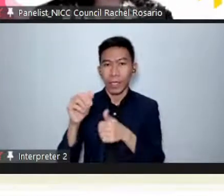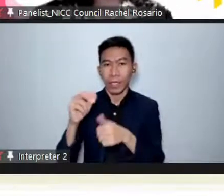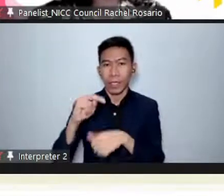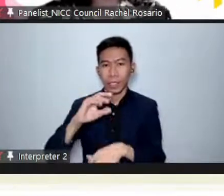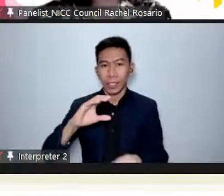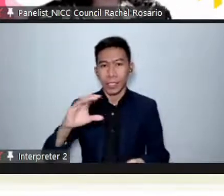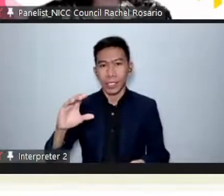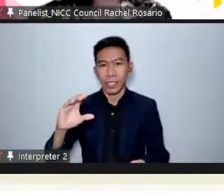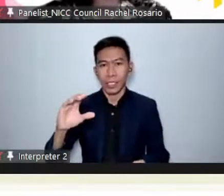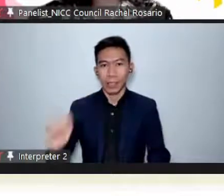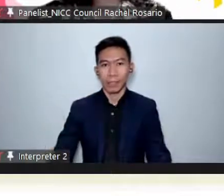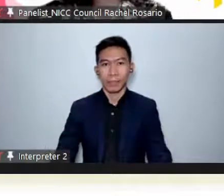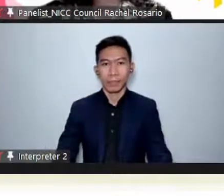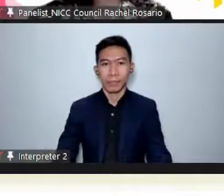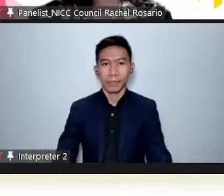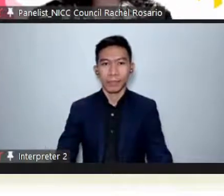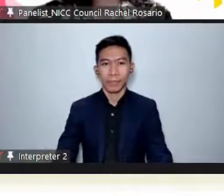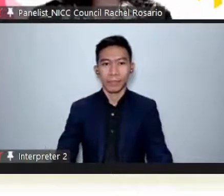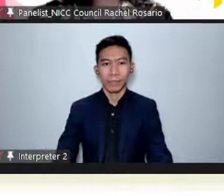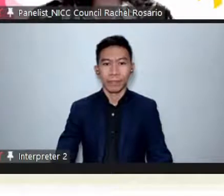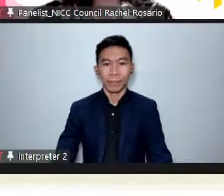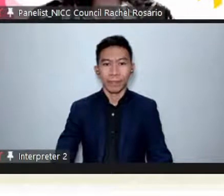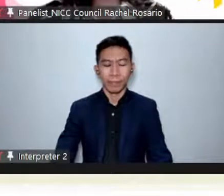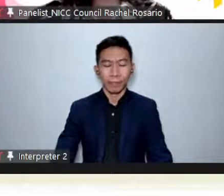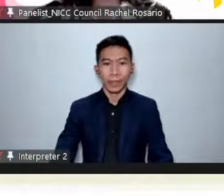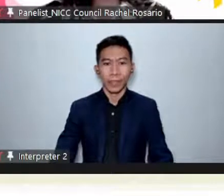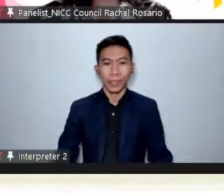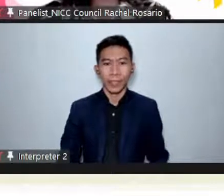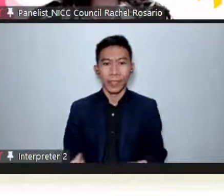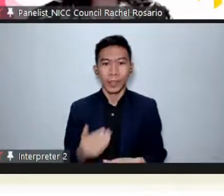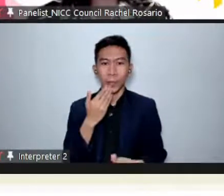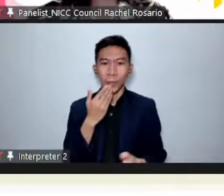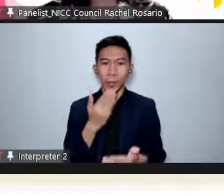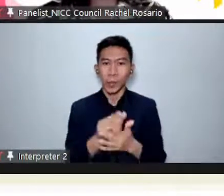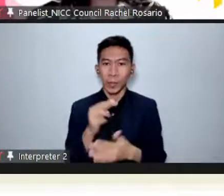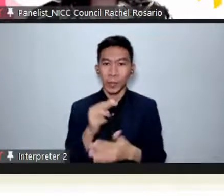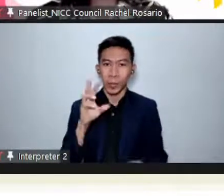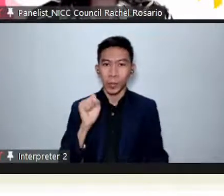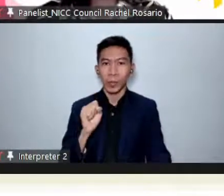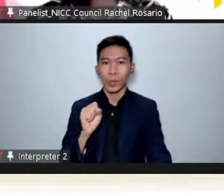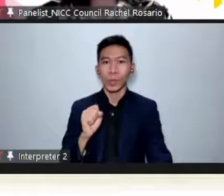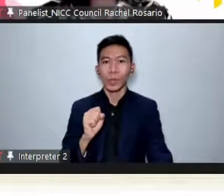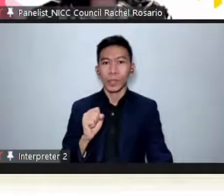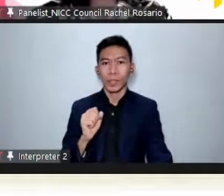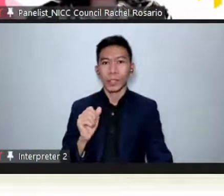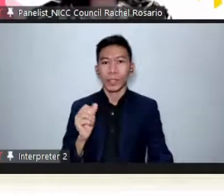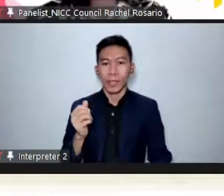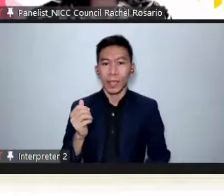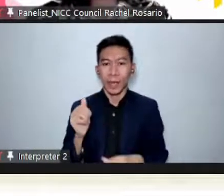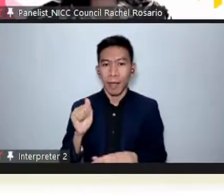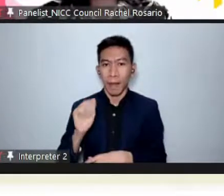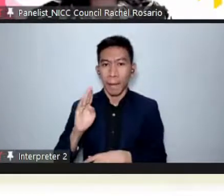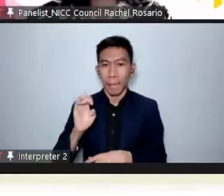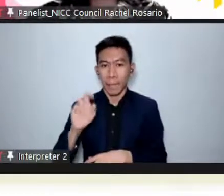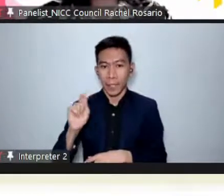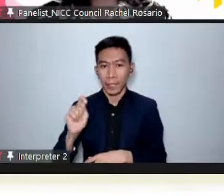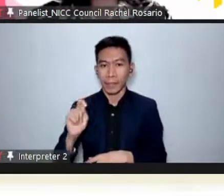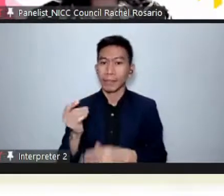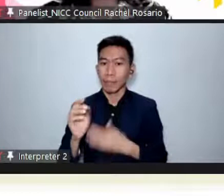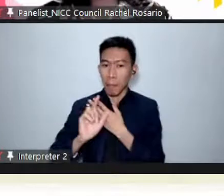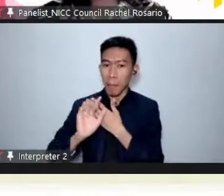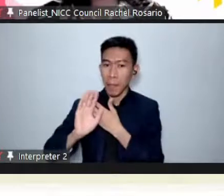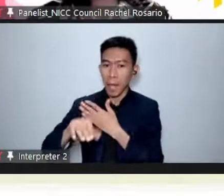Law. That's great. That's great news, Ma'am Abet. And we'll get back to you. I think there are also